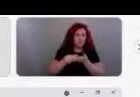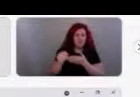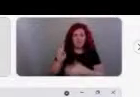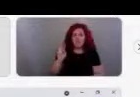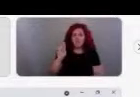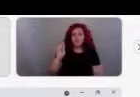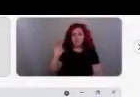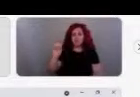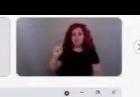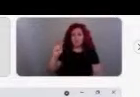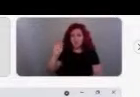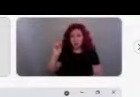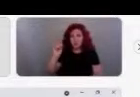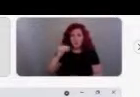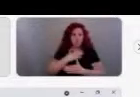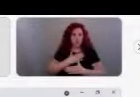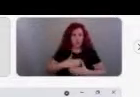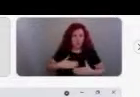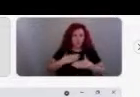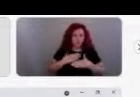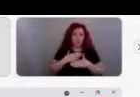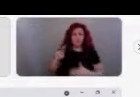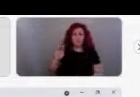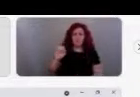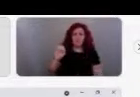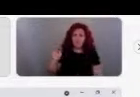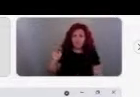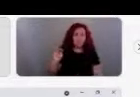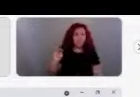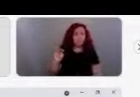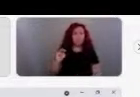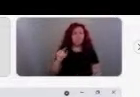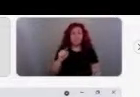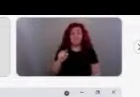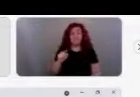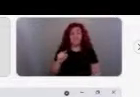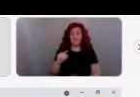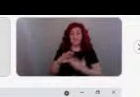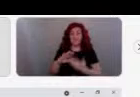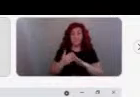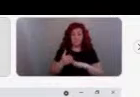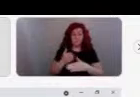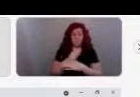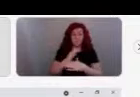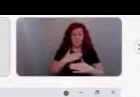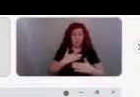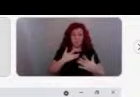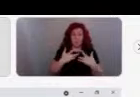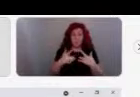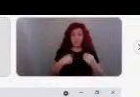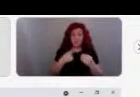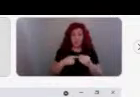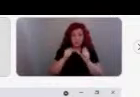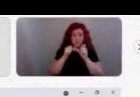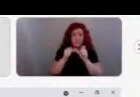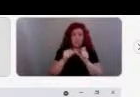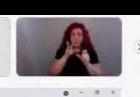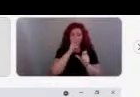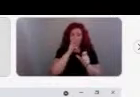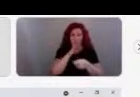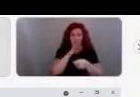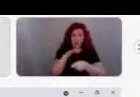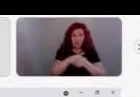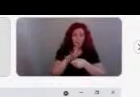costco and entertainment at mim this community also shares my concerns about sustainable water and urban development third the